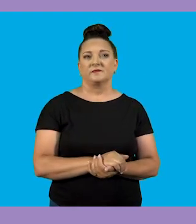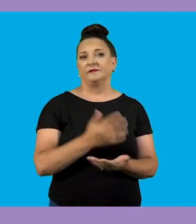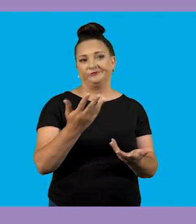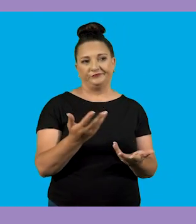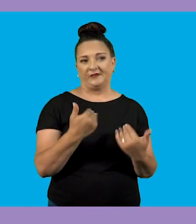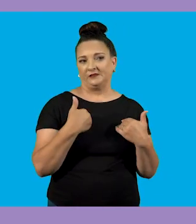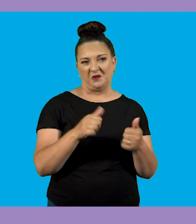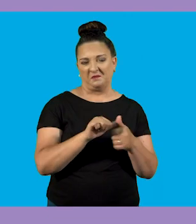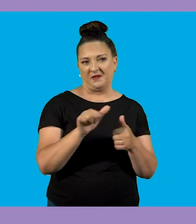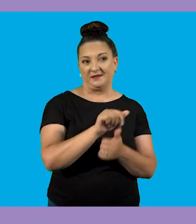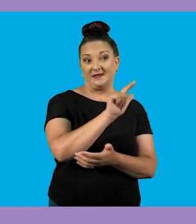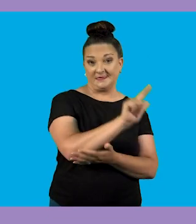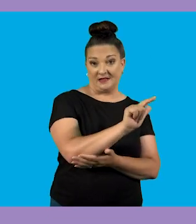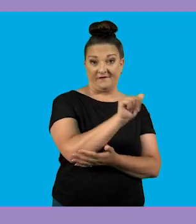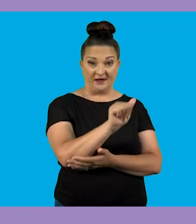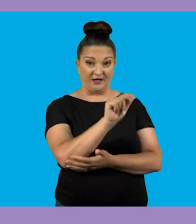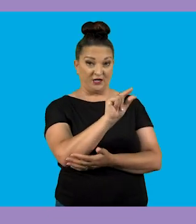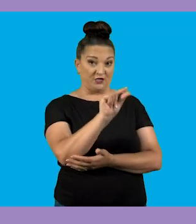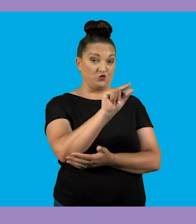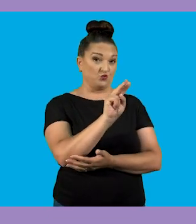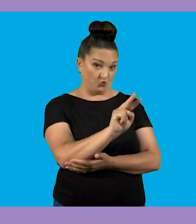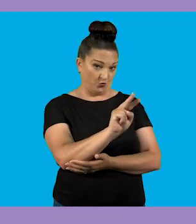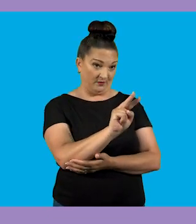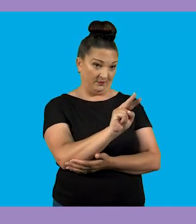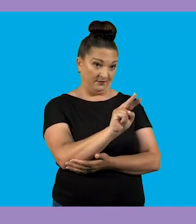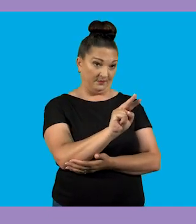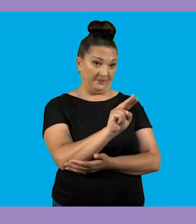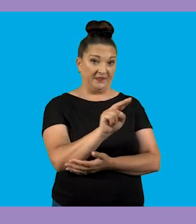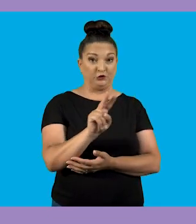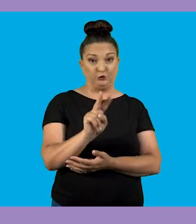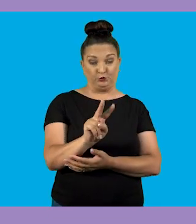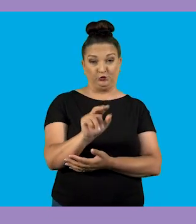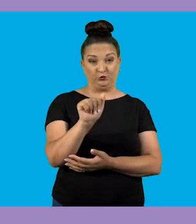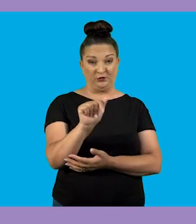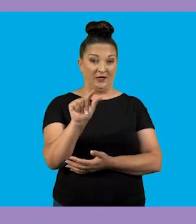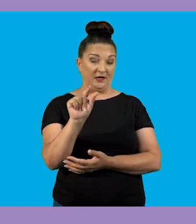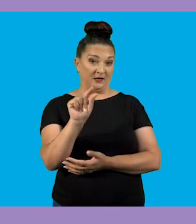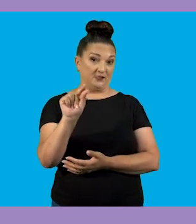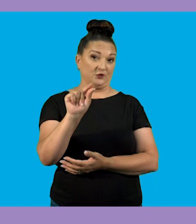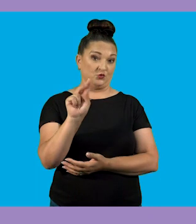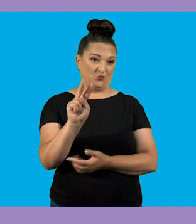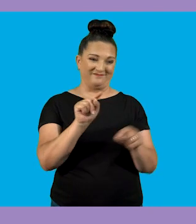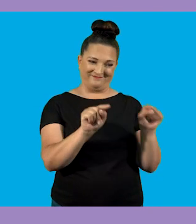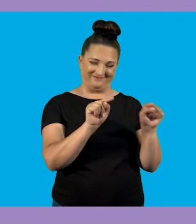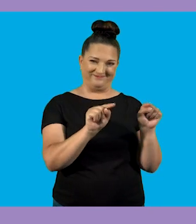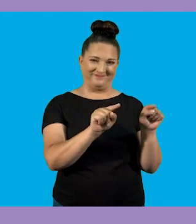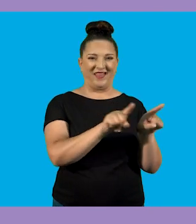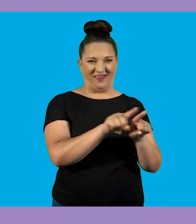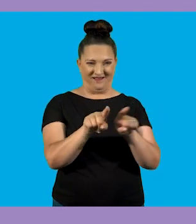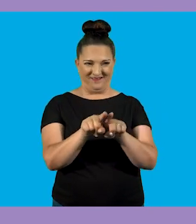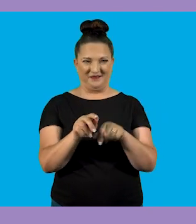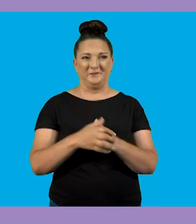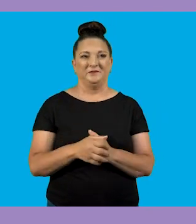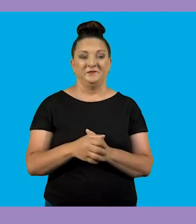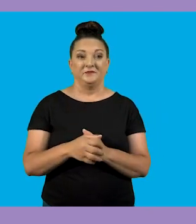start with 7a squared. We've already identified 7a squared and 2a squared as like